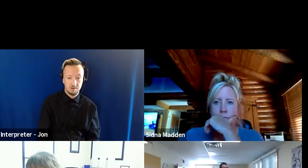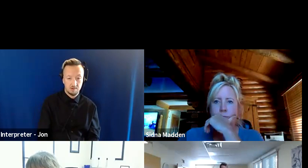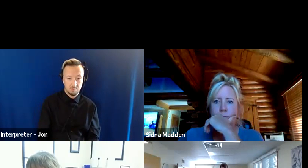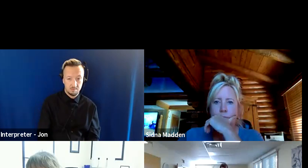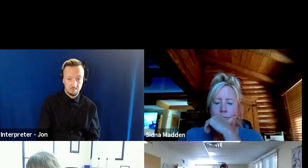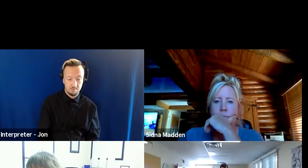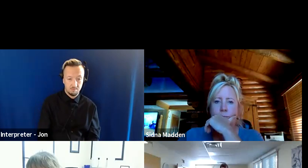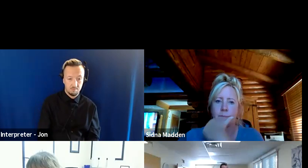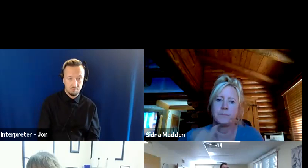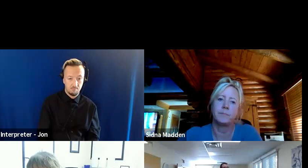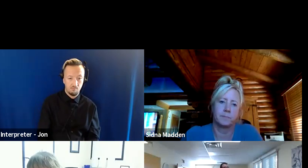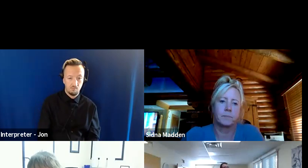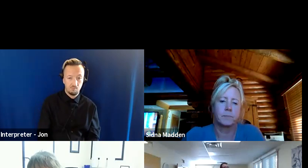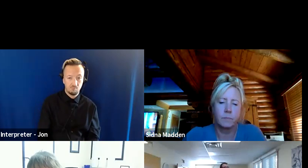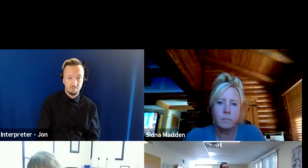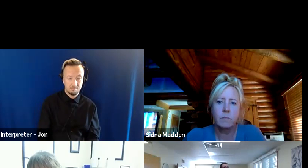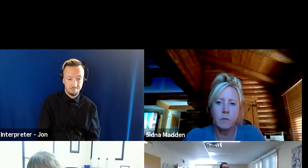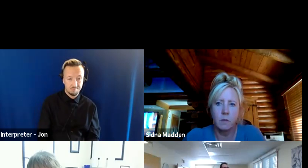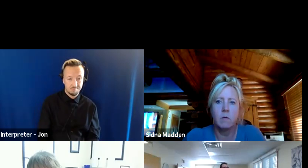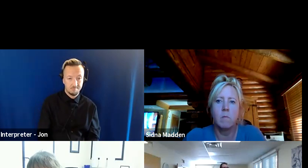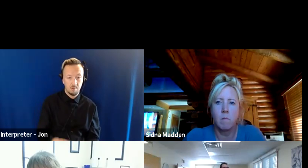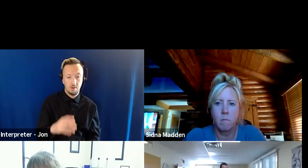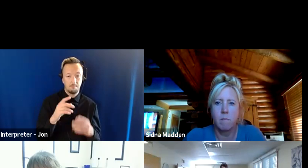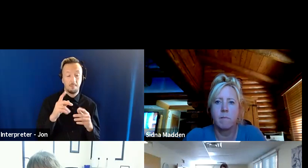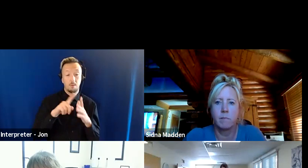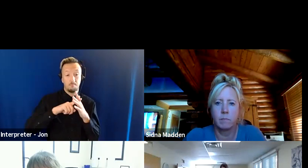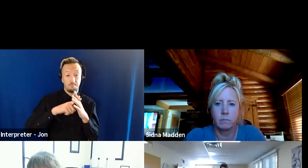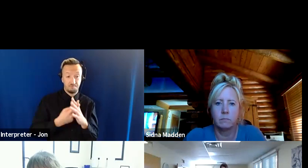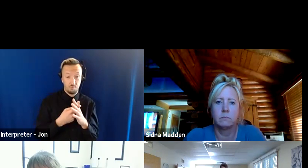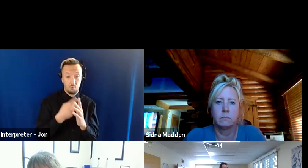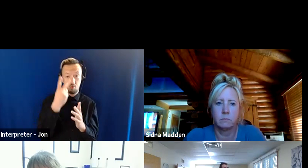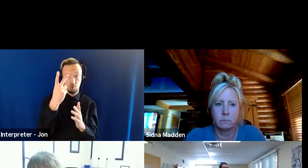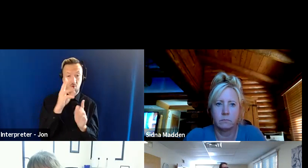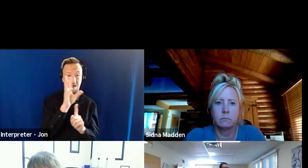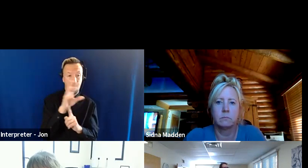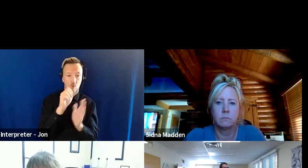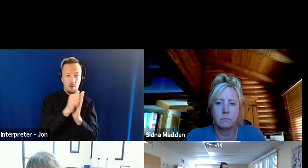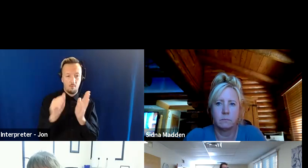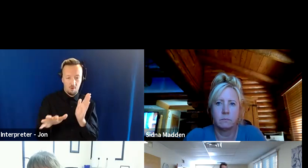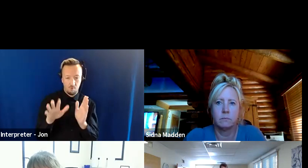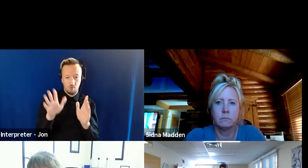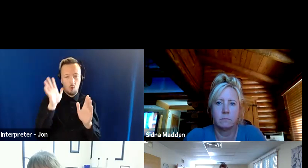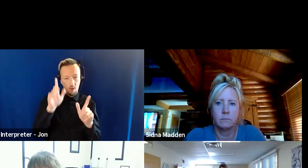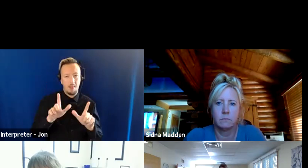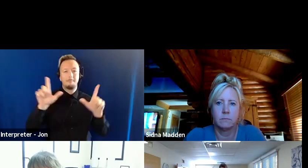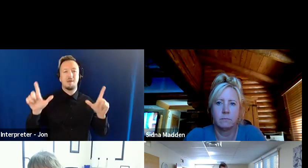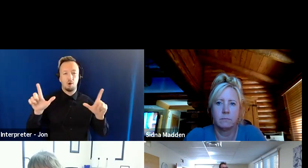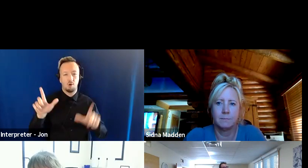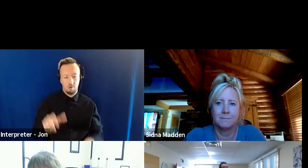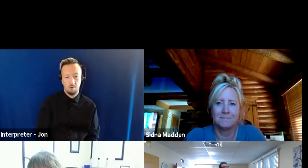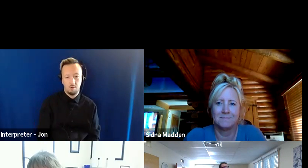6 people's cameras on. But once you get started, 2 cameras are going to be removed and 4, so your box Okay. will get bigger. Sorry. Okay,